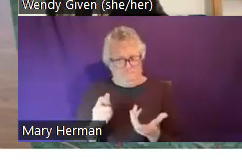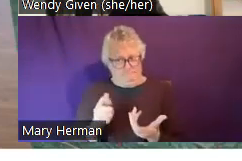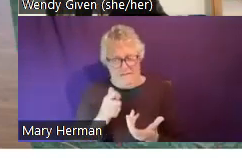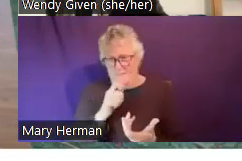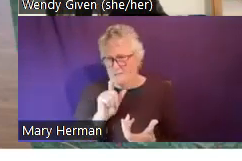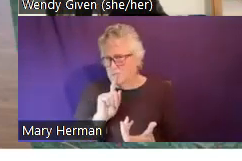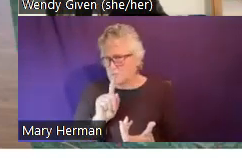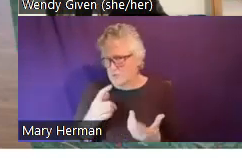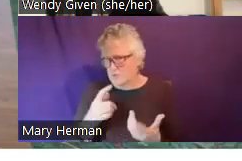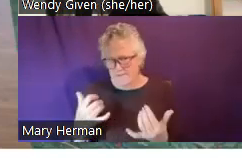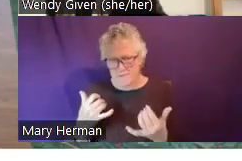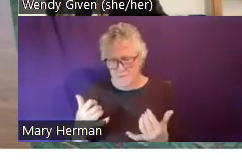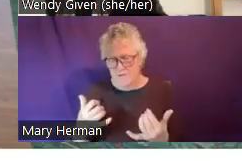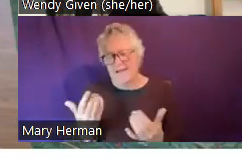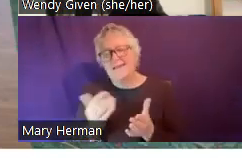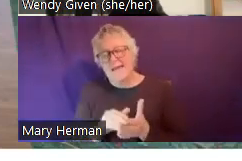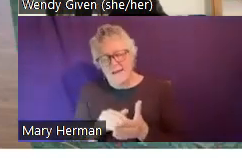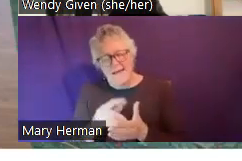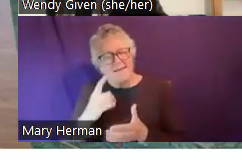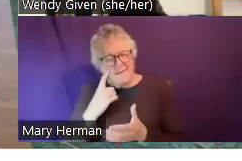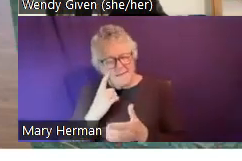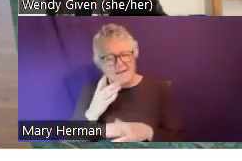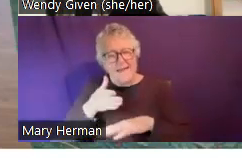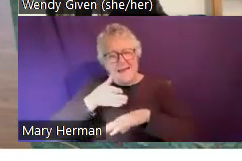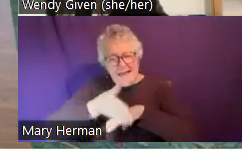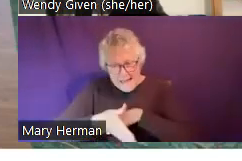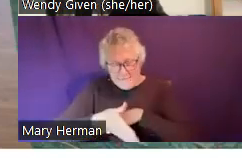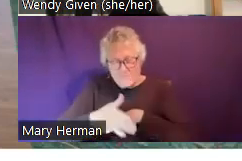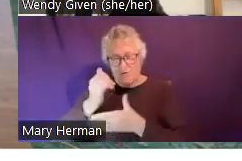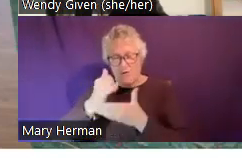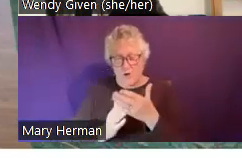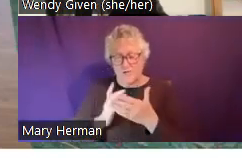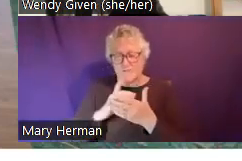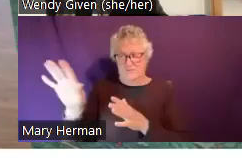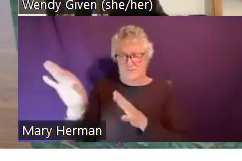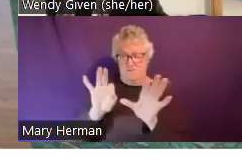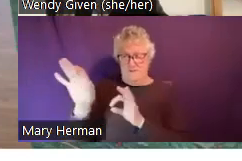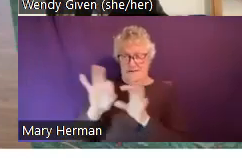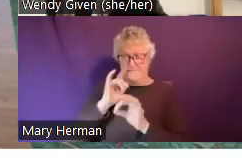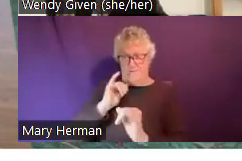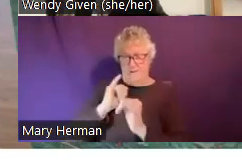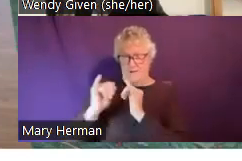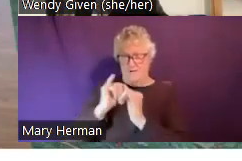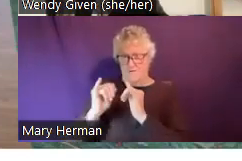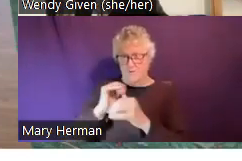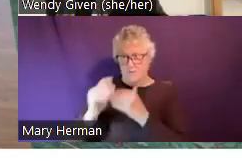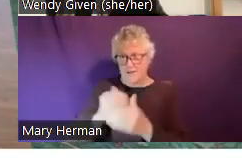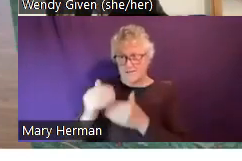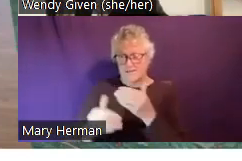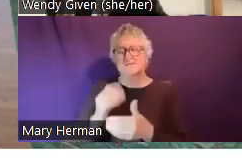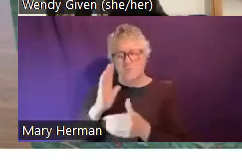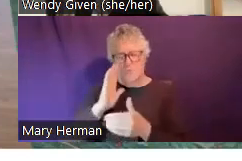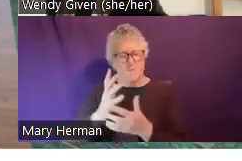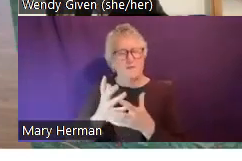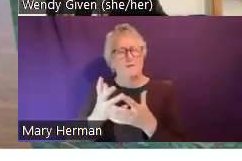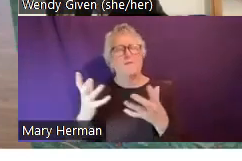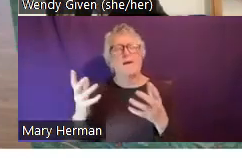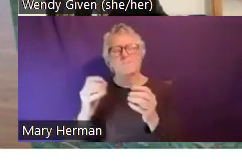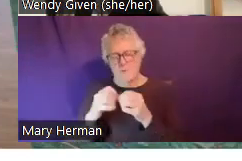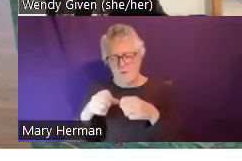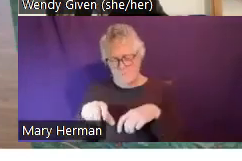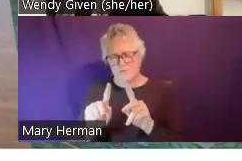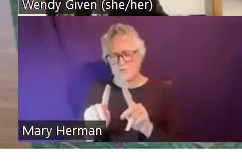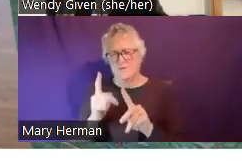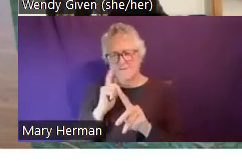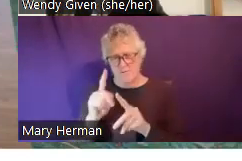Again, I think once the artists are selected for the interview process, there'll be a lot more detailed drawings that come in. But if you want